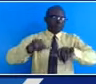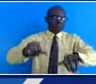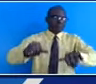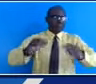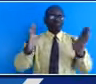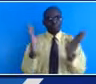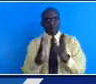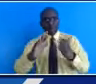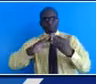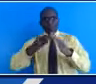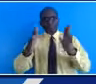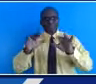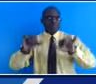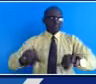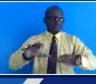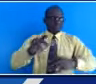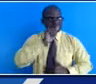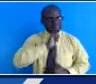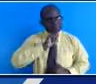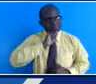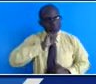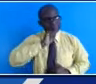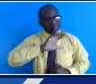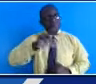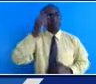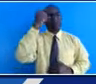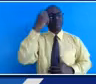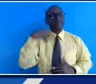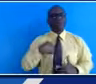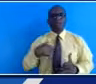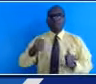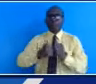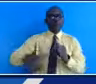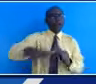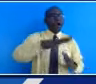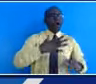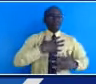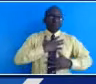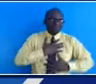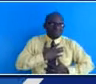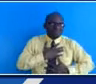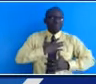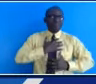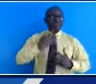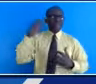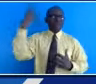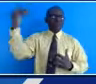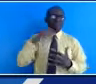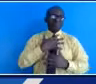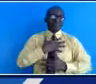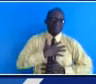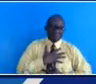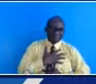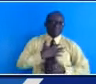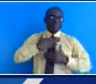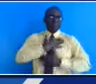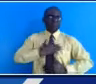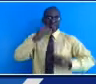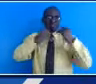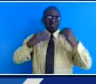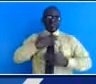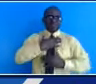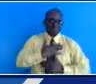my older generation, but younger generations, is very much a part of our lifestyle. And here in the suburbs, where you do have people with more discretionary